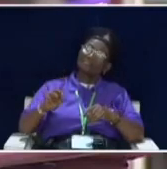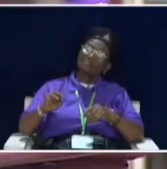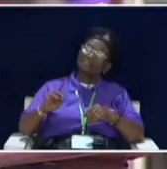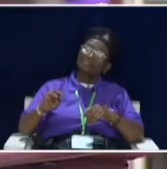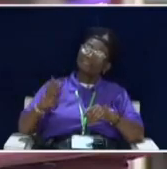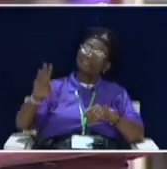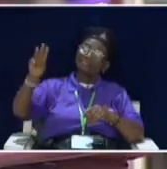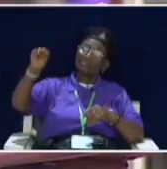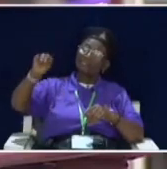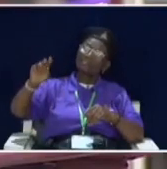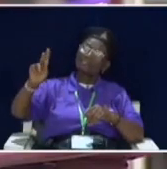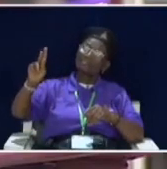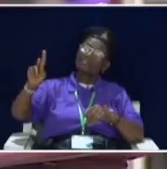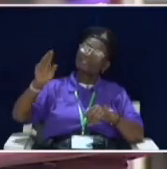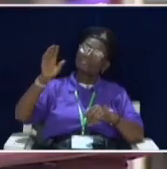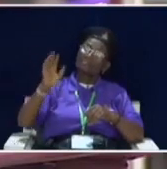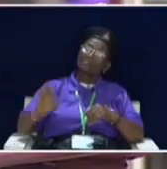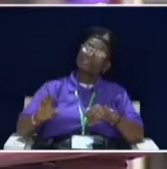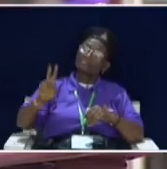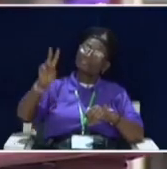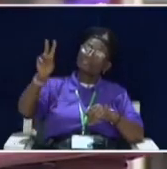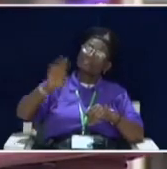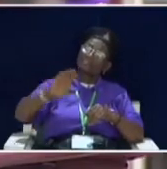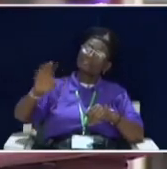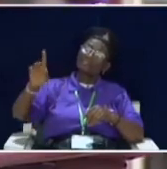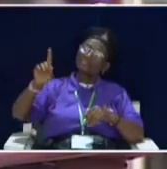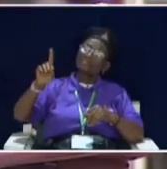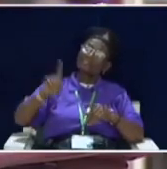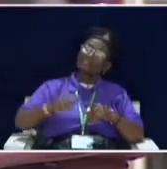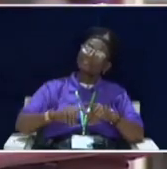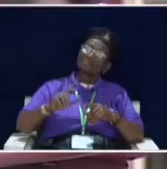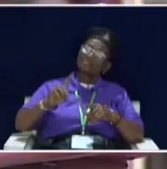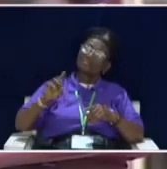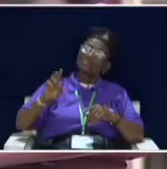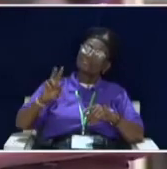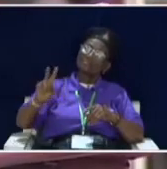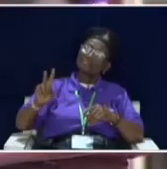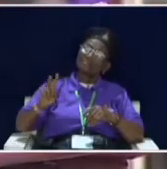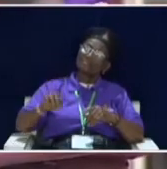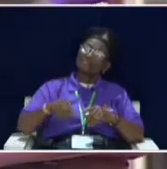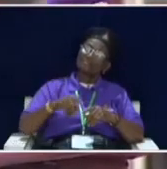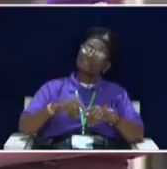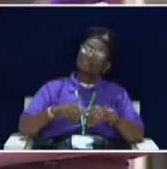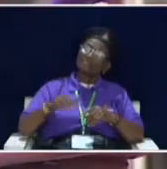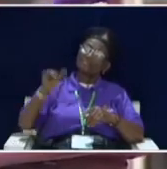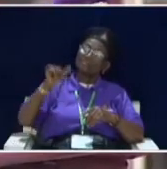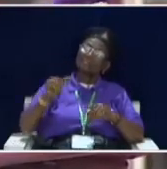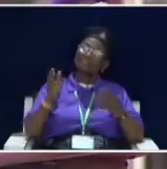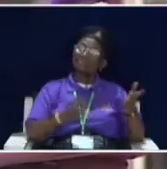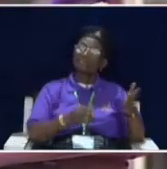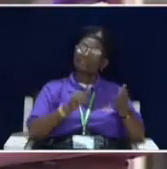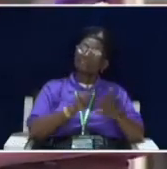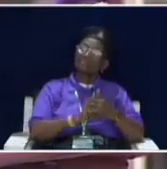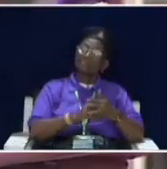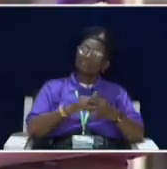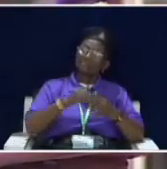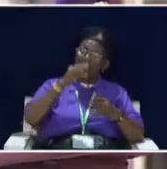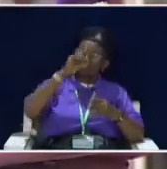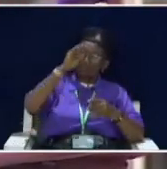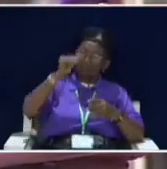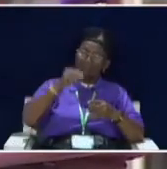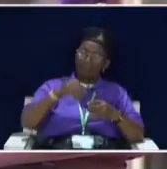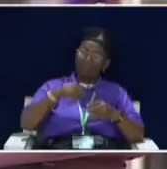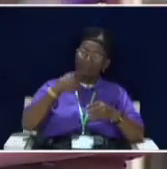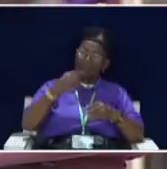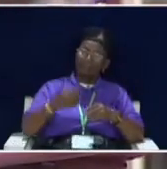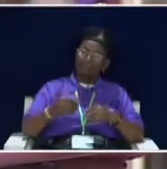1 to 12. Mark ori keji ese ikini si ikejila. When they brought that man who was paralyzed from neck